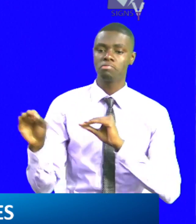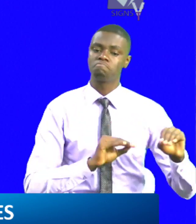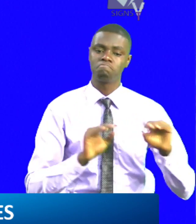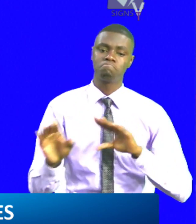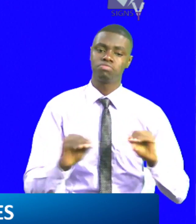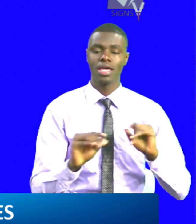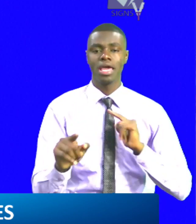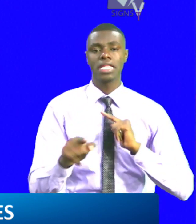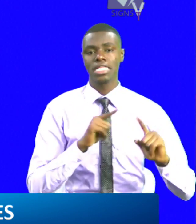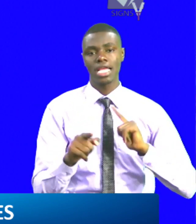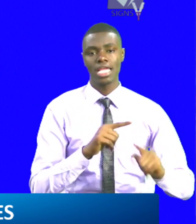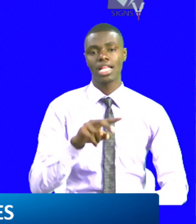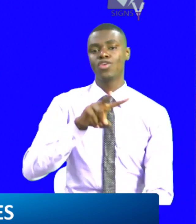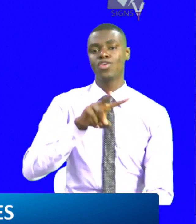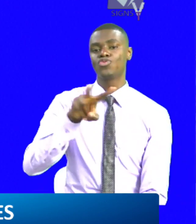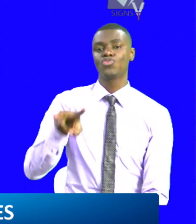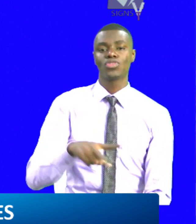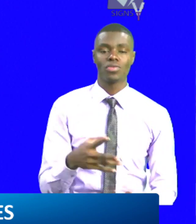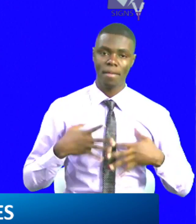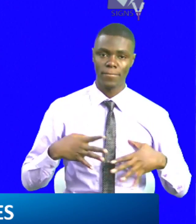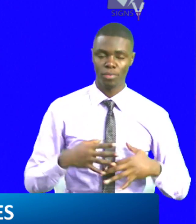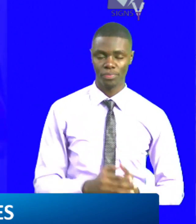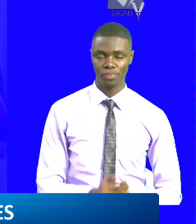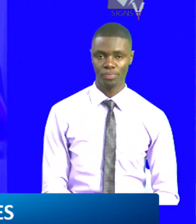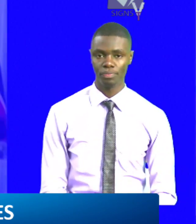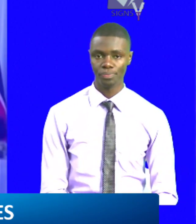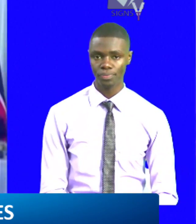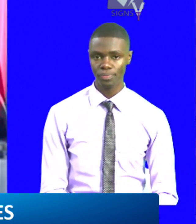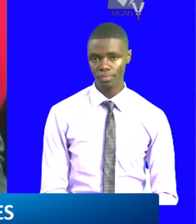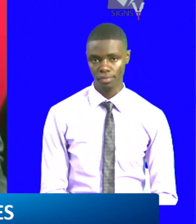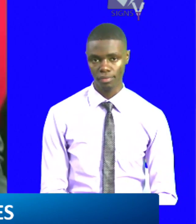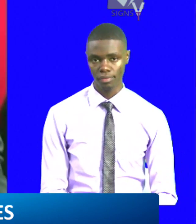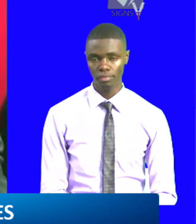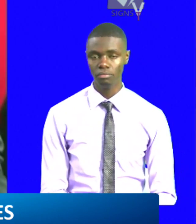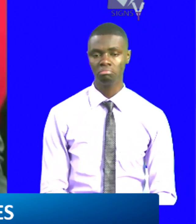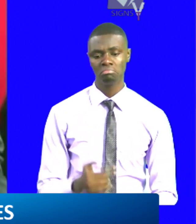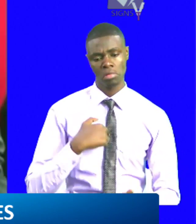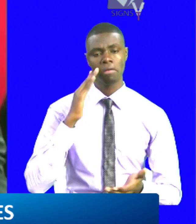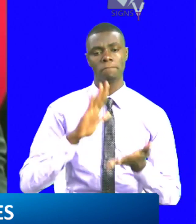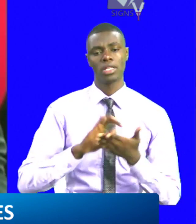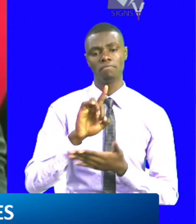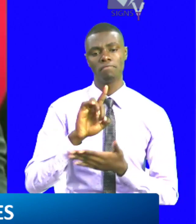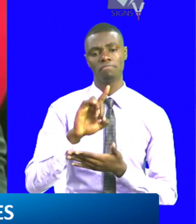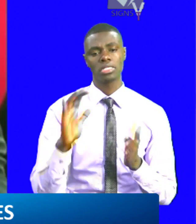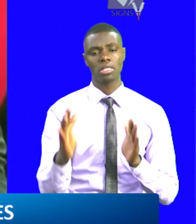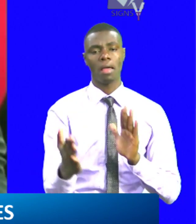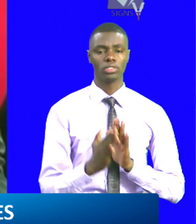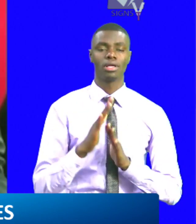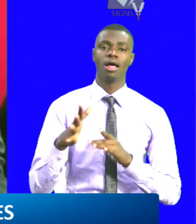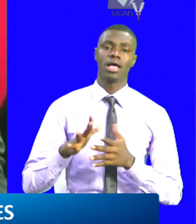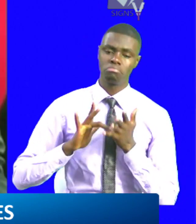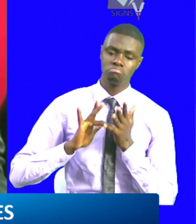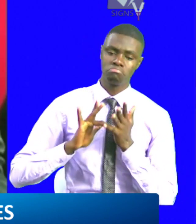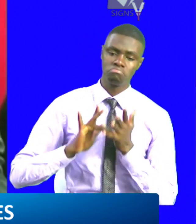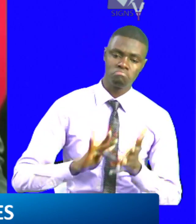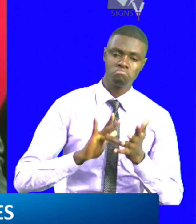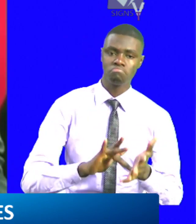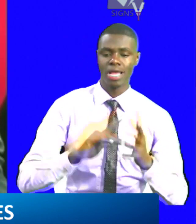Party now to IGAD heads of state urge unconditional ceasefire in Sudan. Now the